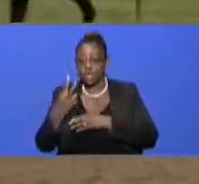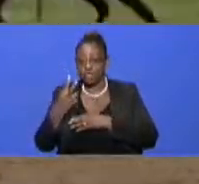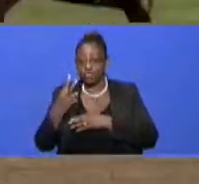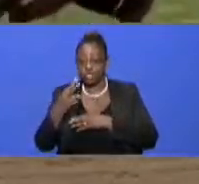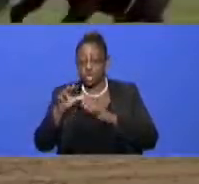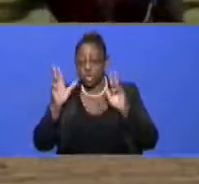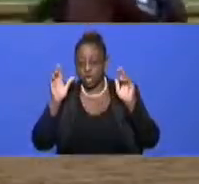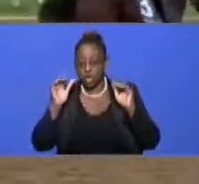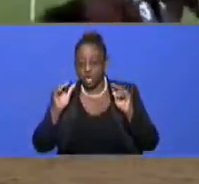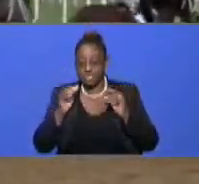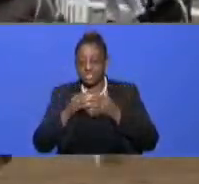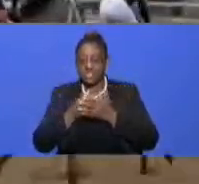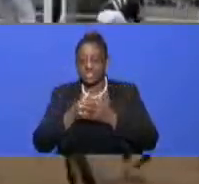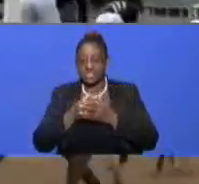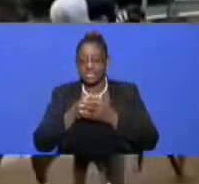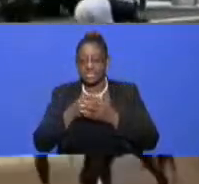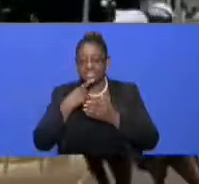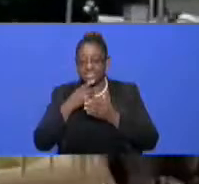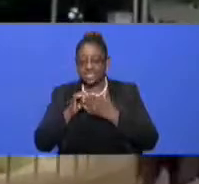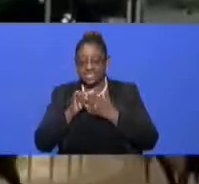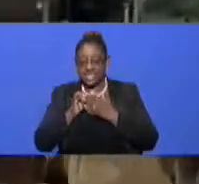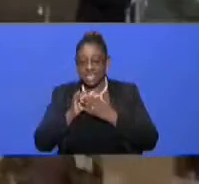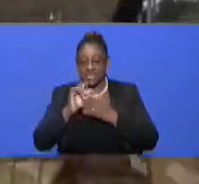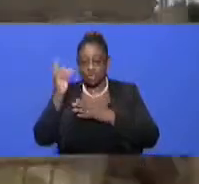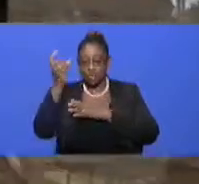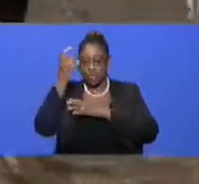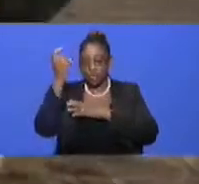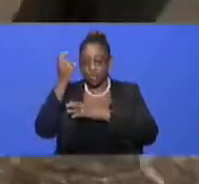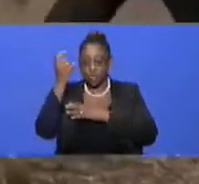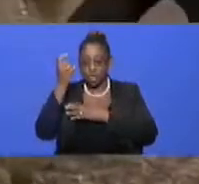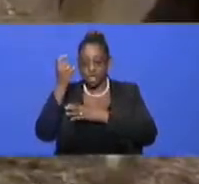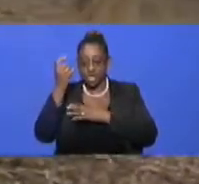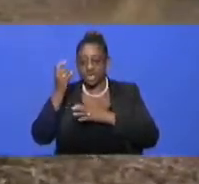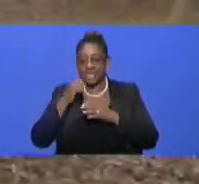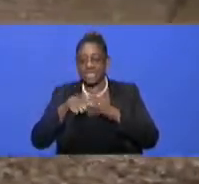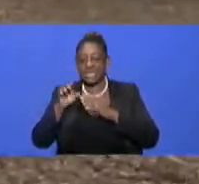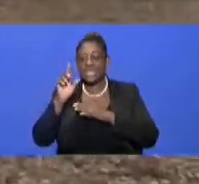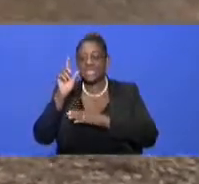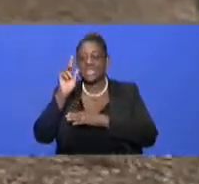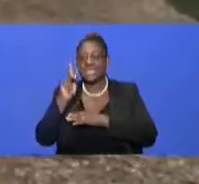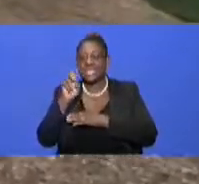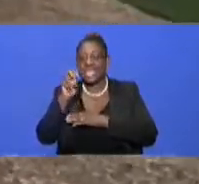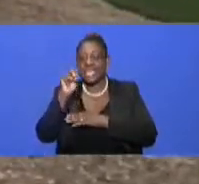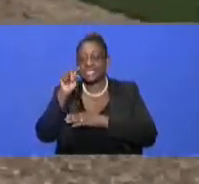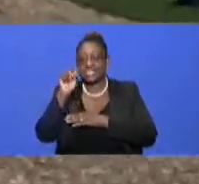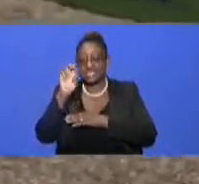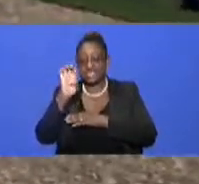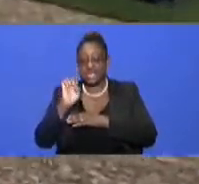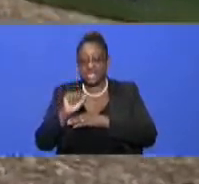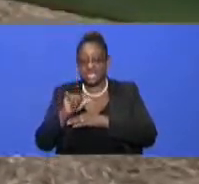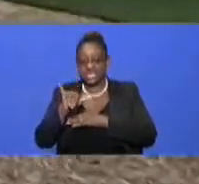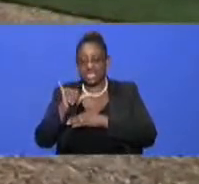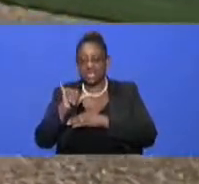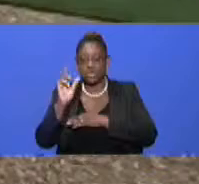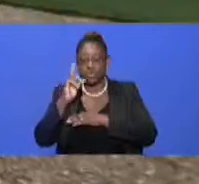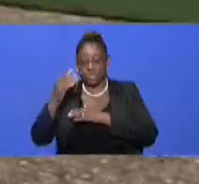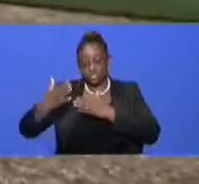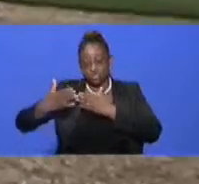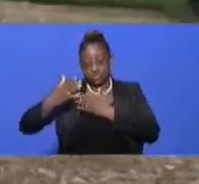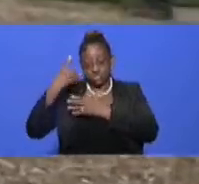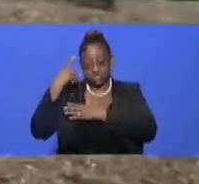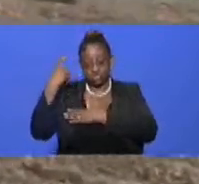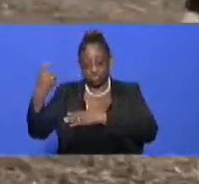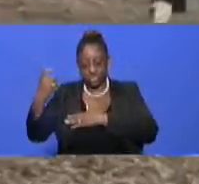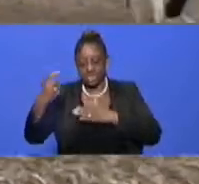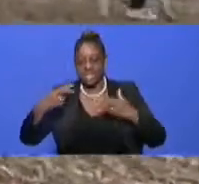West Saratoga Exaggerator, won at Churchill Downs in Kentucky. And that moved him closer to his dream